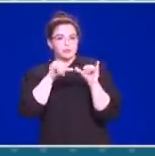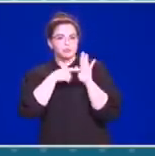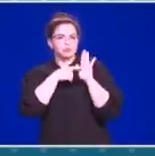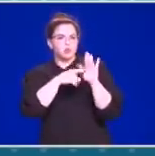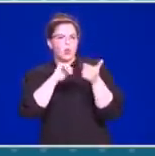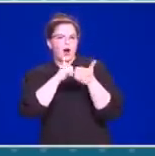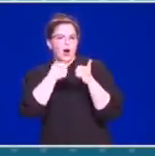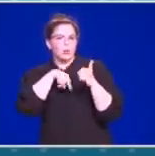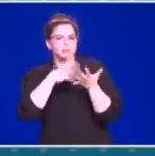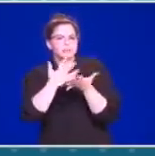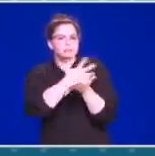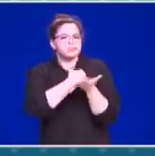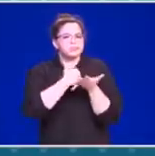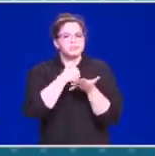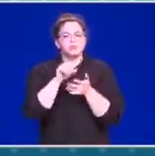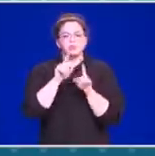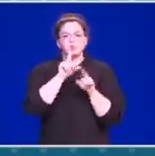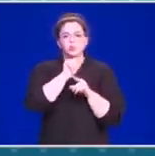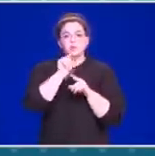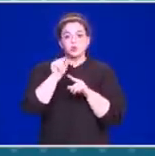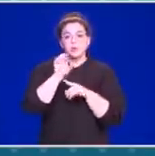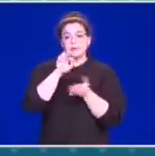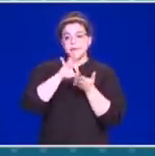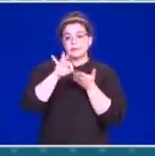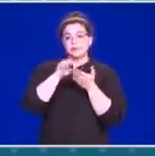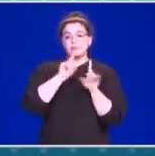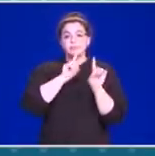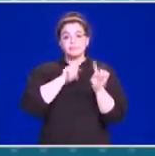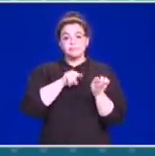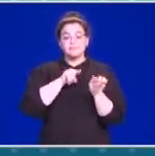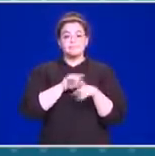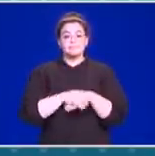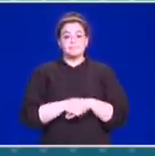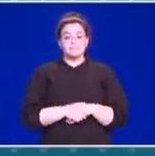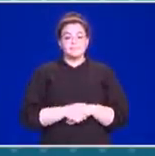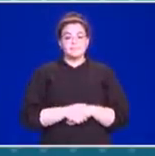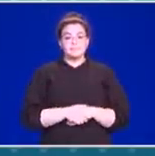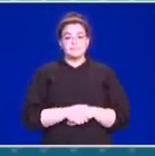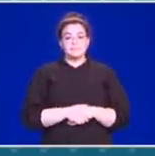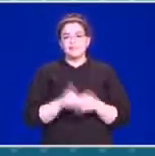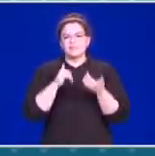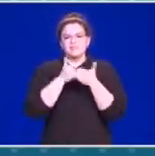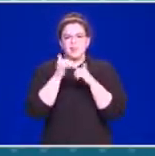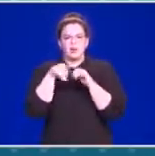collected 2020 census responses and what that might mean for the quality of the data.